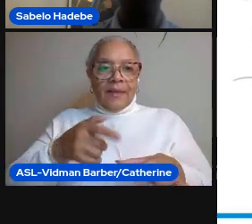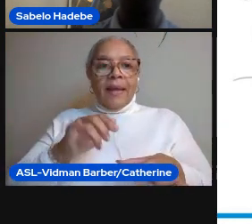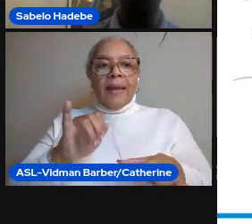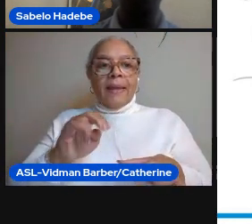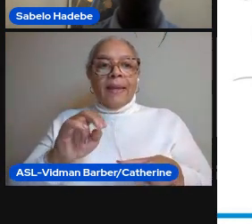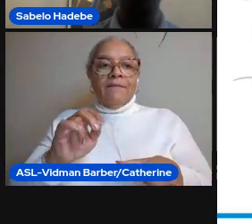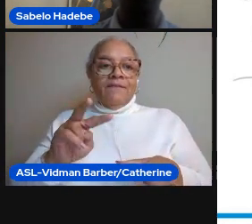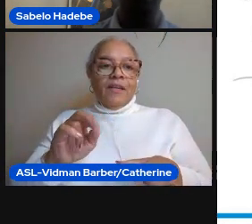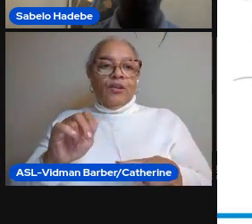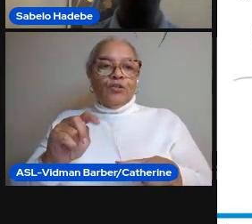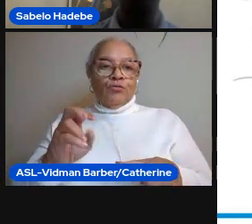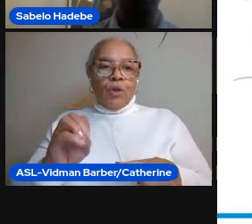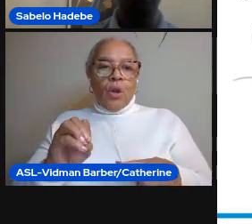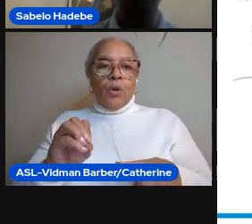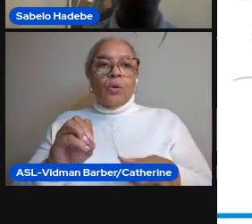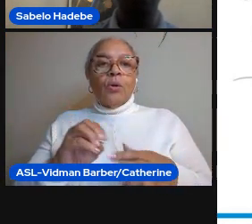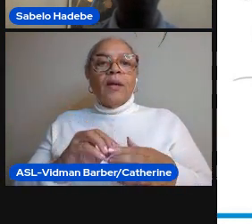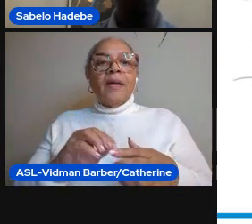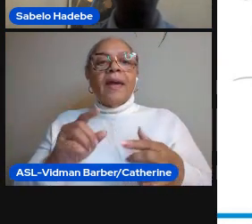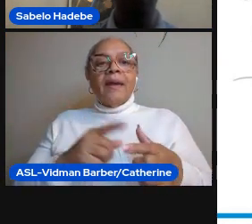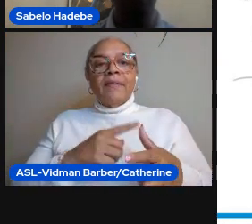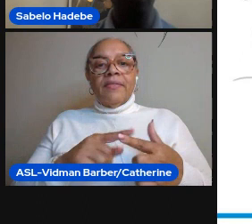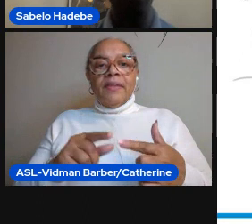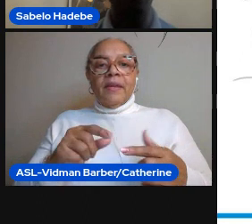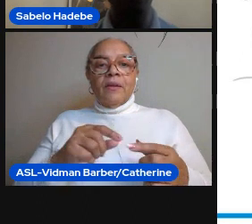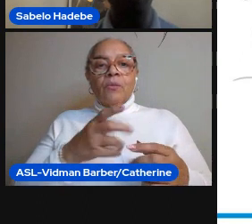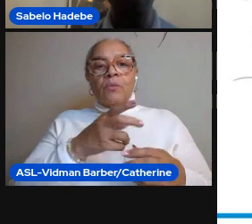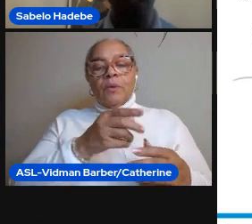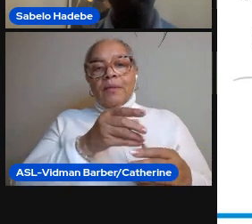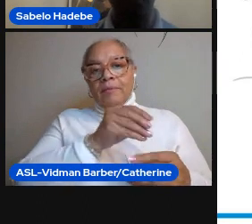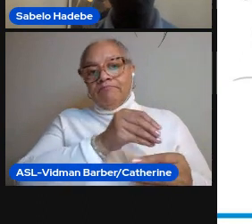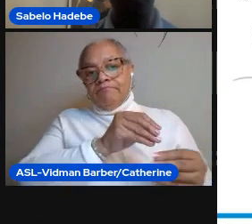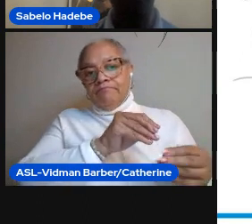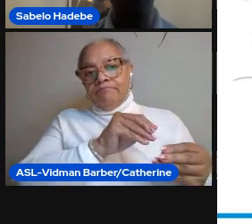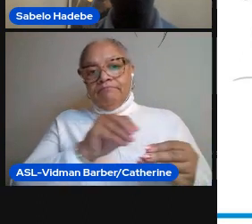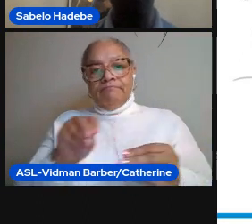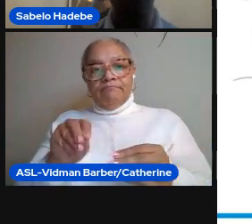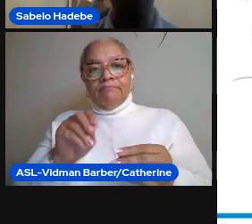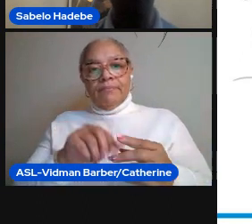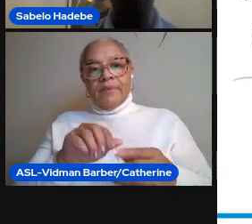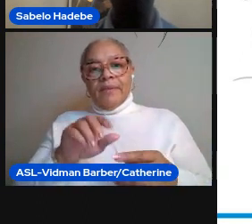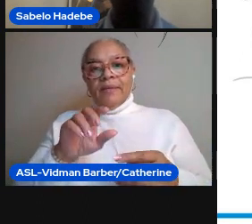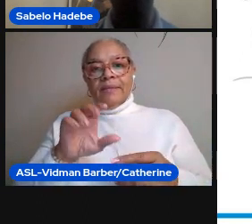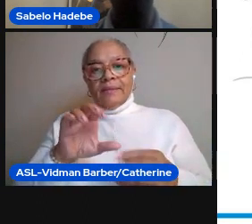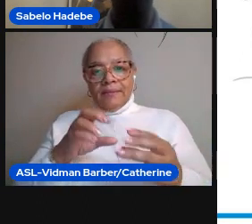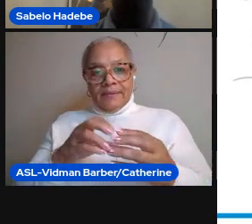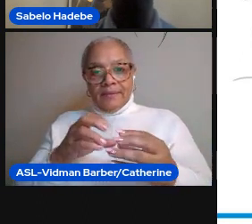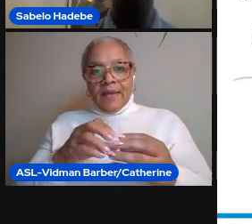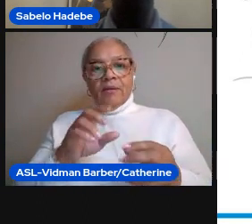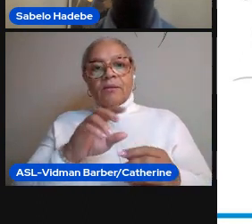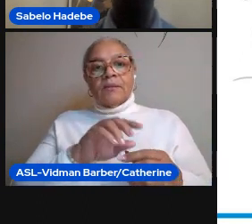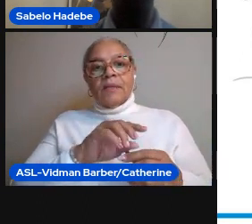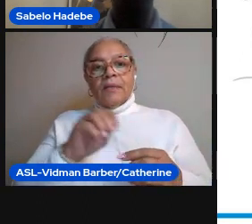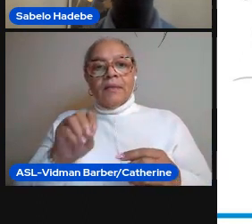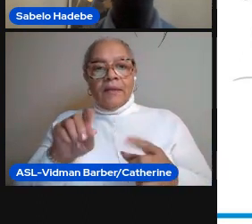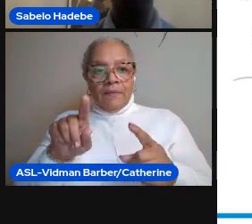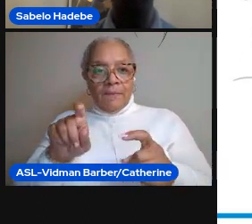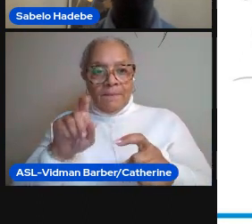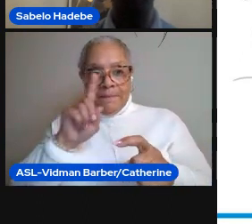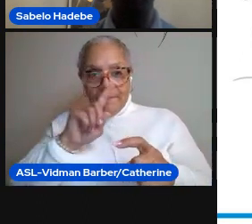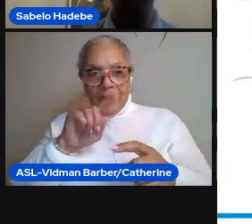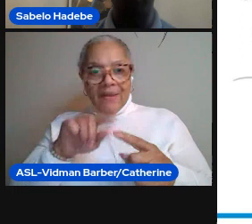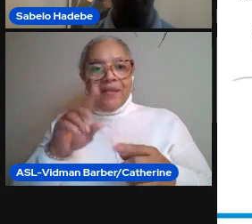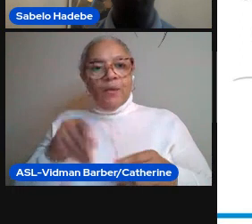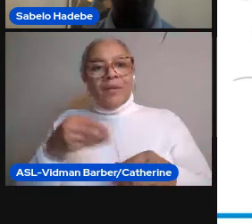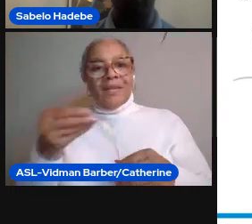GM-CSF. And we then passed these dendritic cells with house dust mite, and then we give them to the